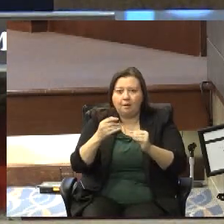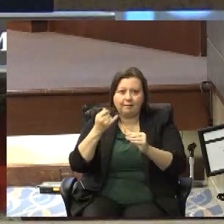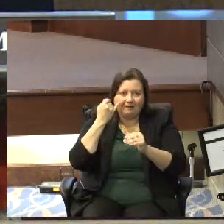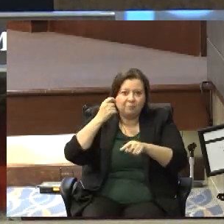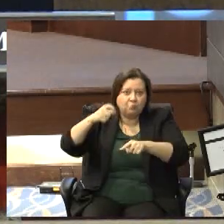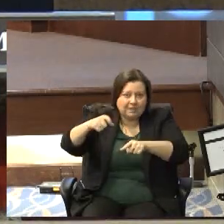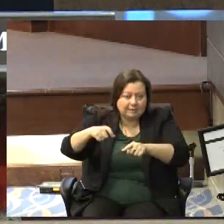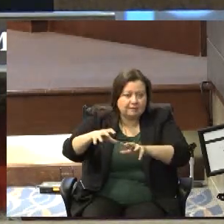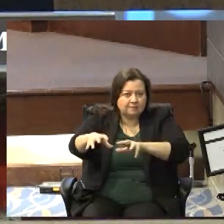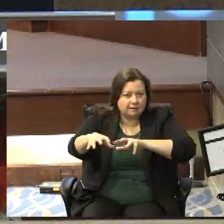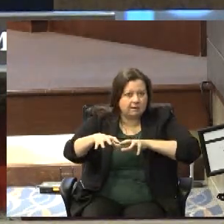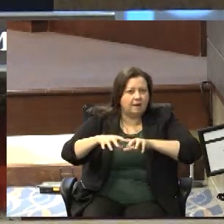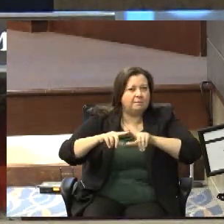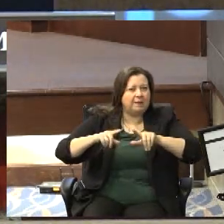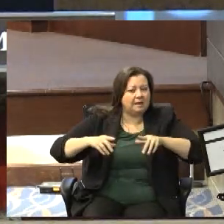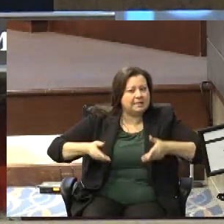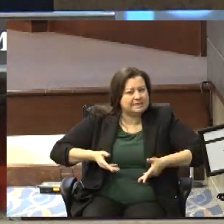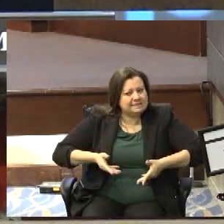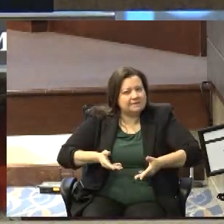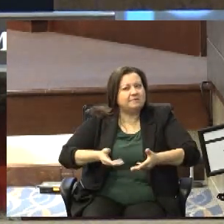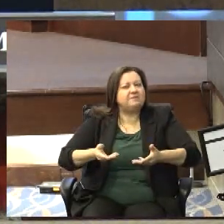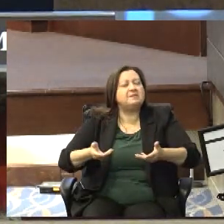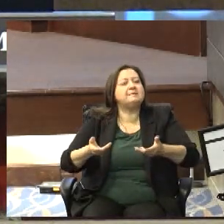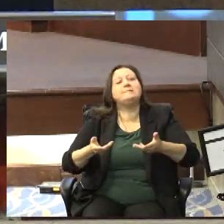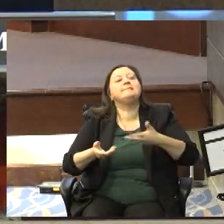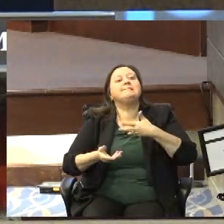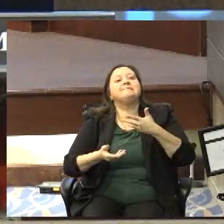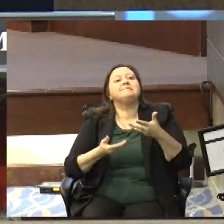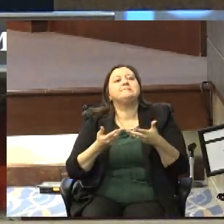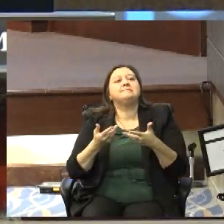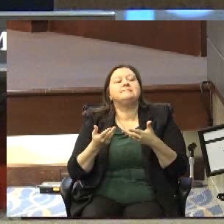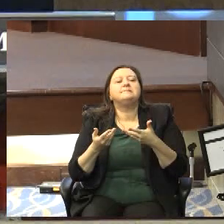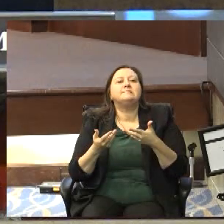or the incentive is generated from the